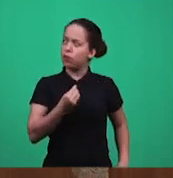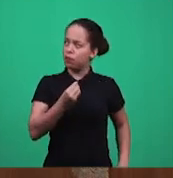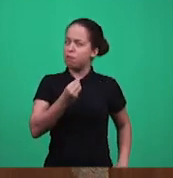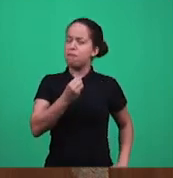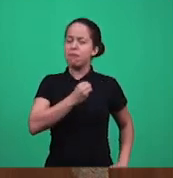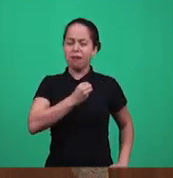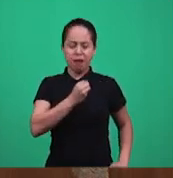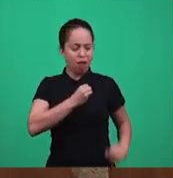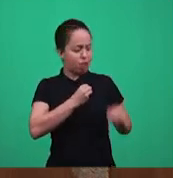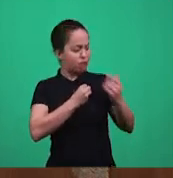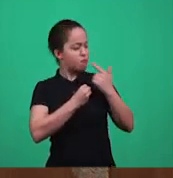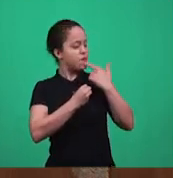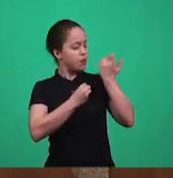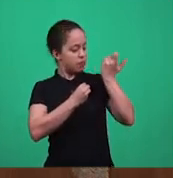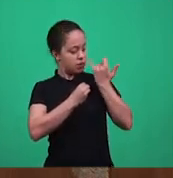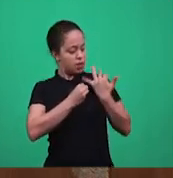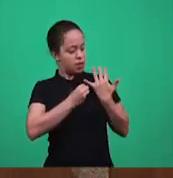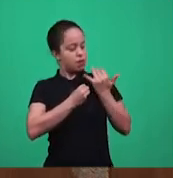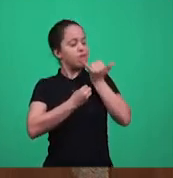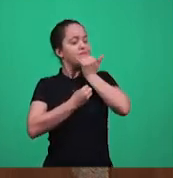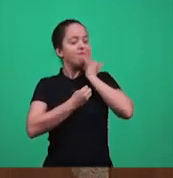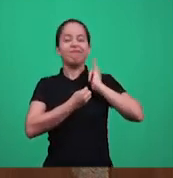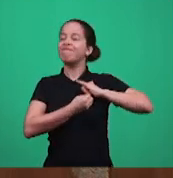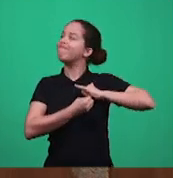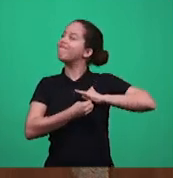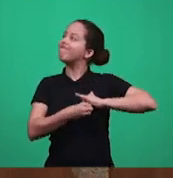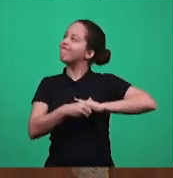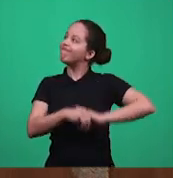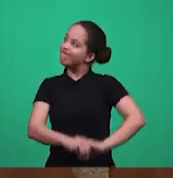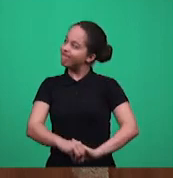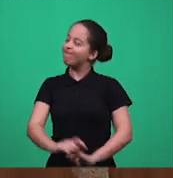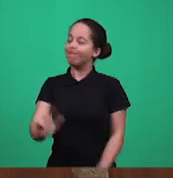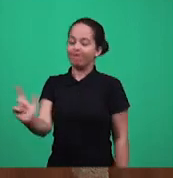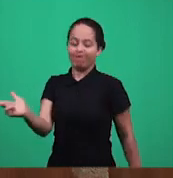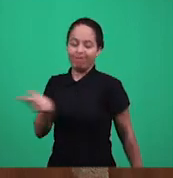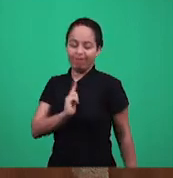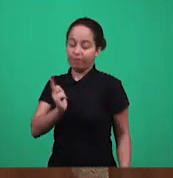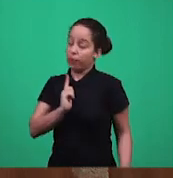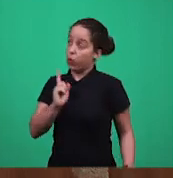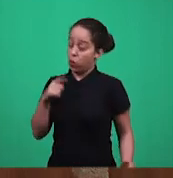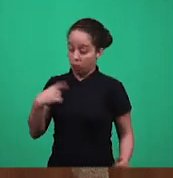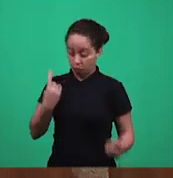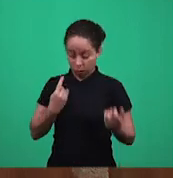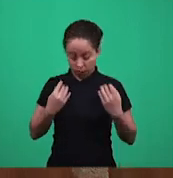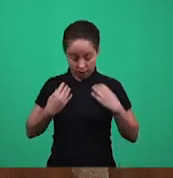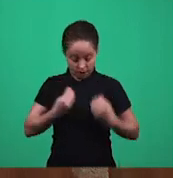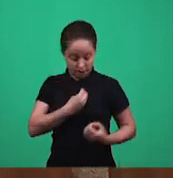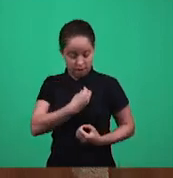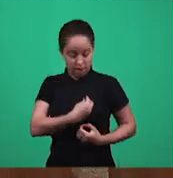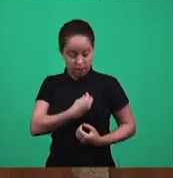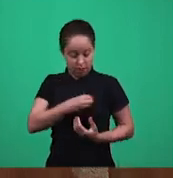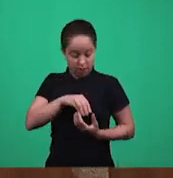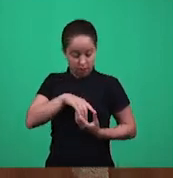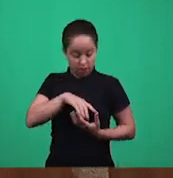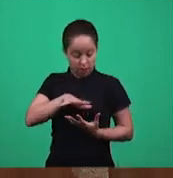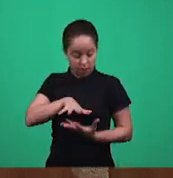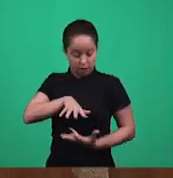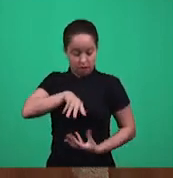our sins have been forgiven, and our garments, our spiritual garments, have been